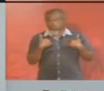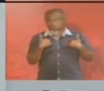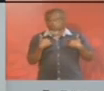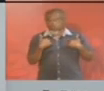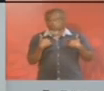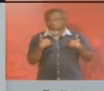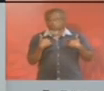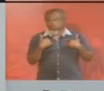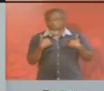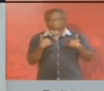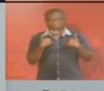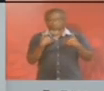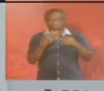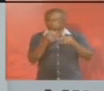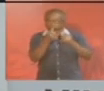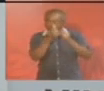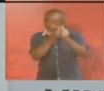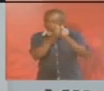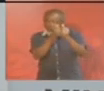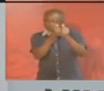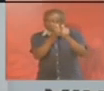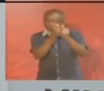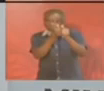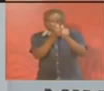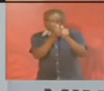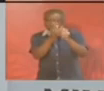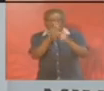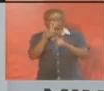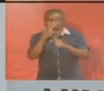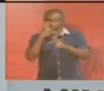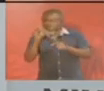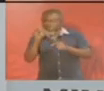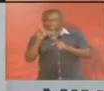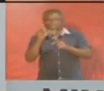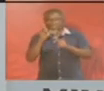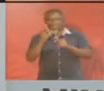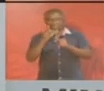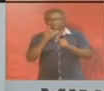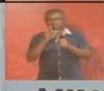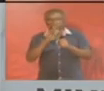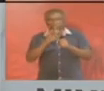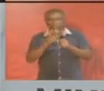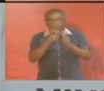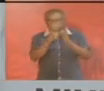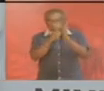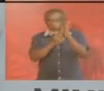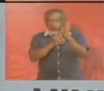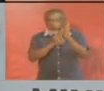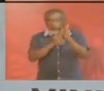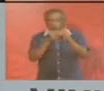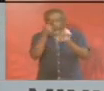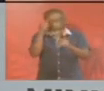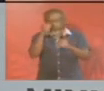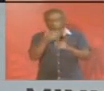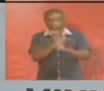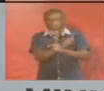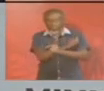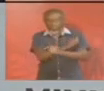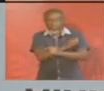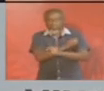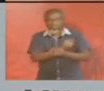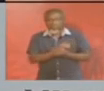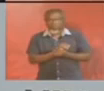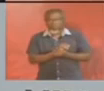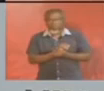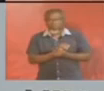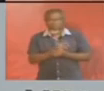the UK guidelines that they have released, of course being the initial point of manufacture, and seeing the incident occurring in that